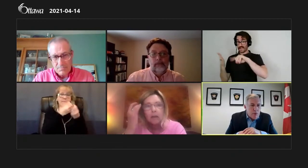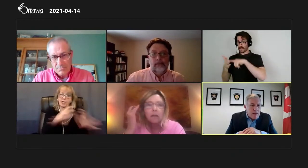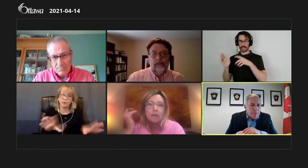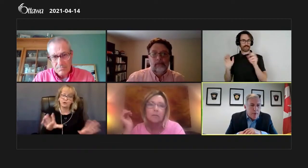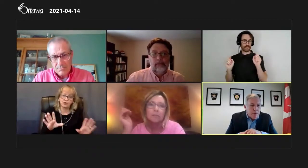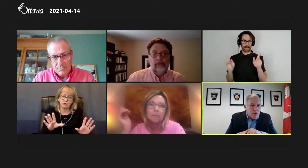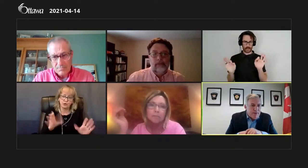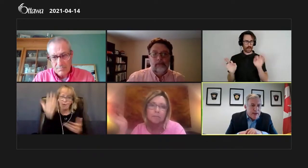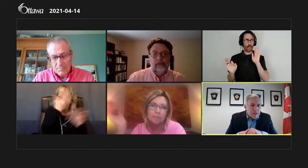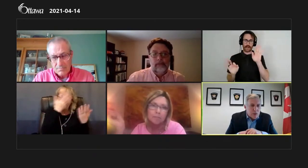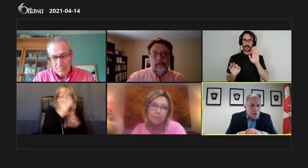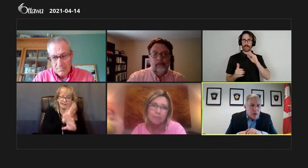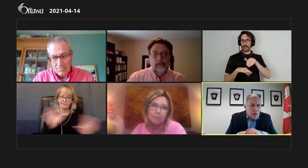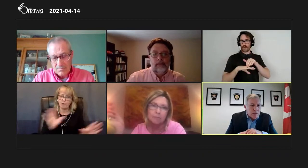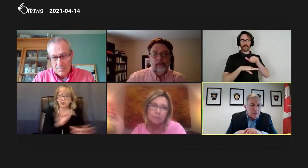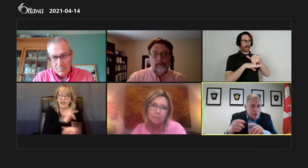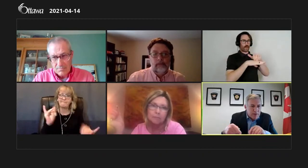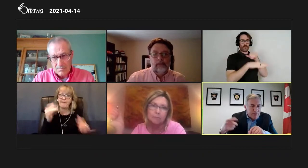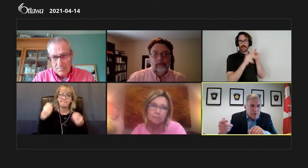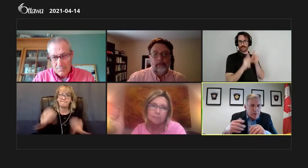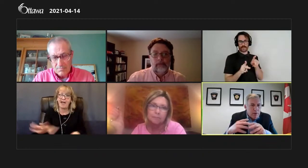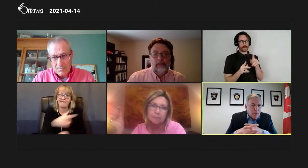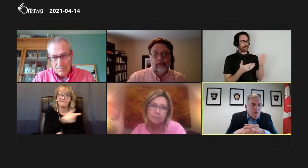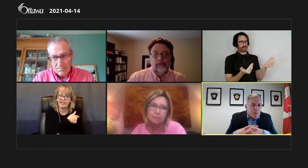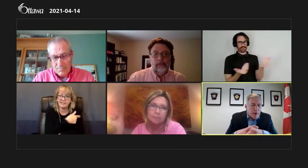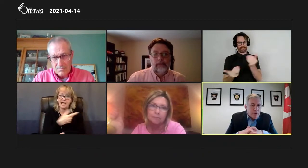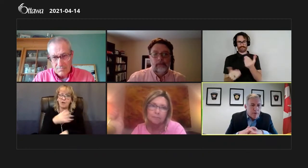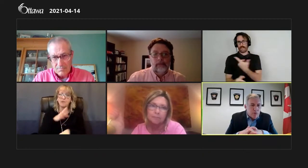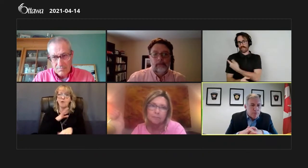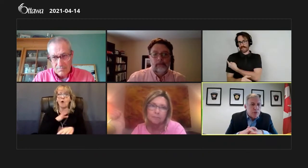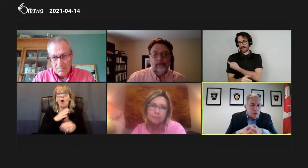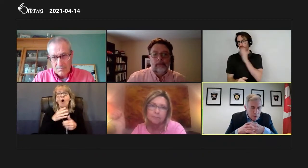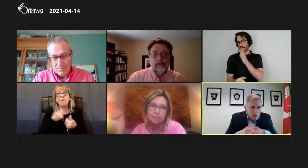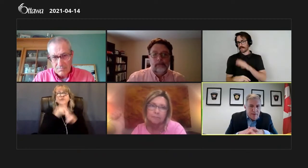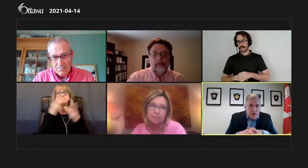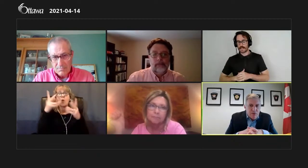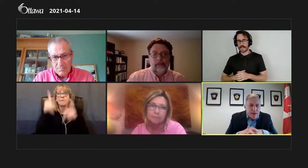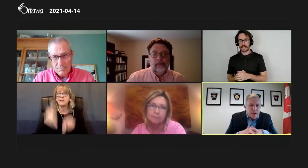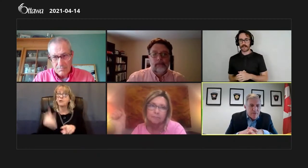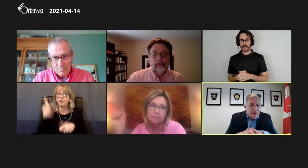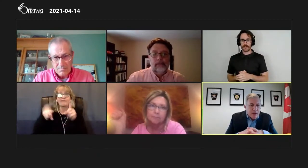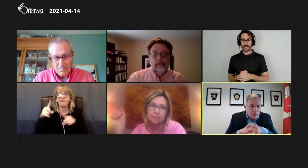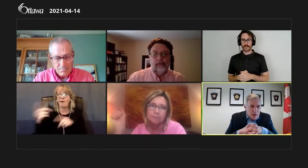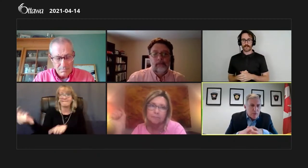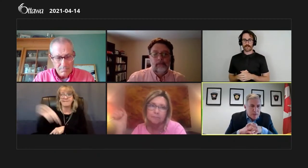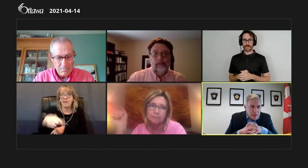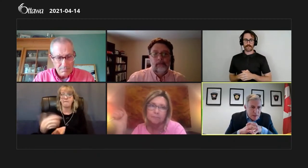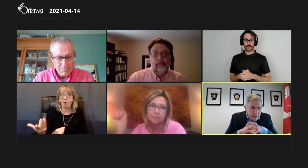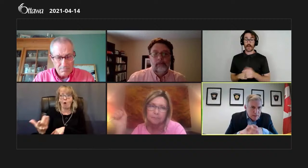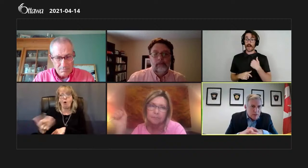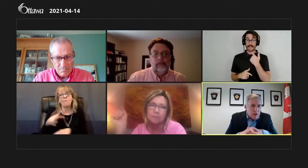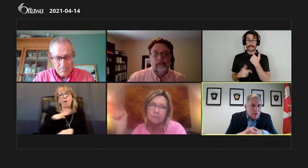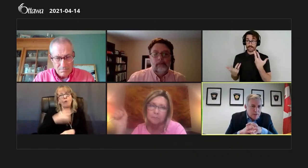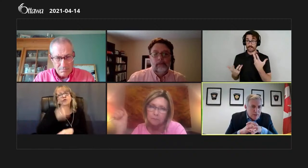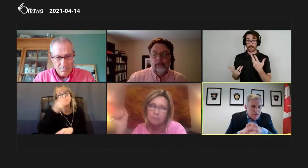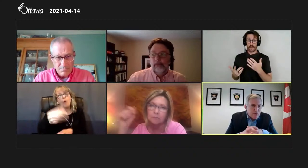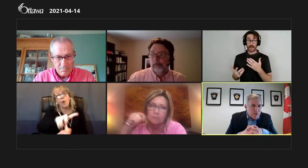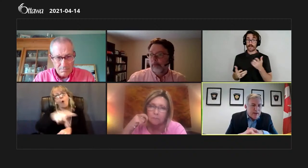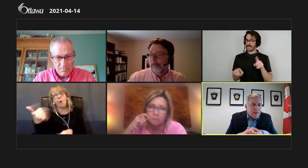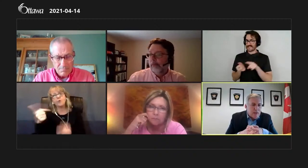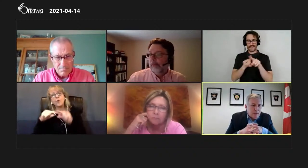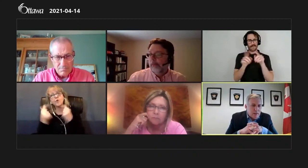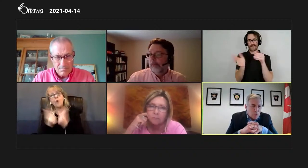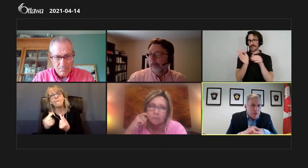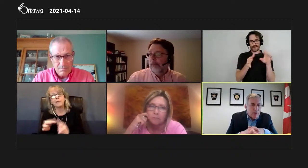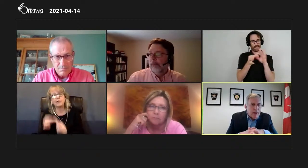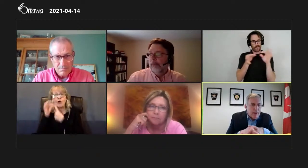show up, those vaccines are not lost and they're given to the priority group. So thank you for that clarification. I would say as a doctor, take the first